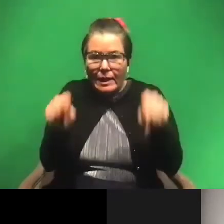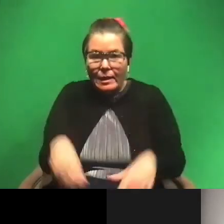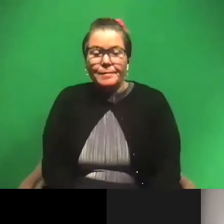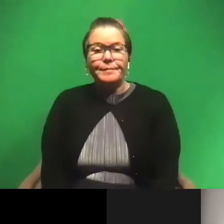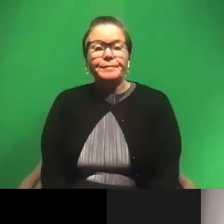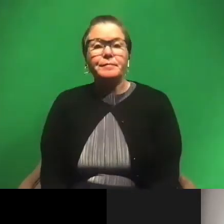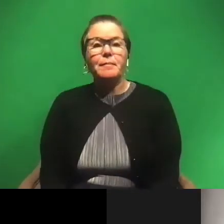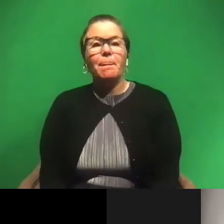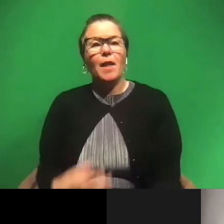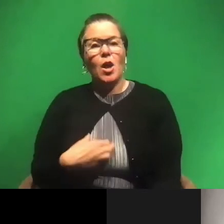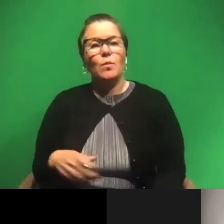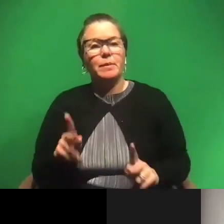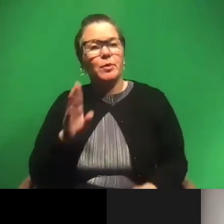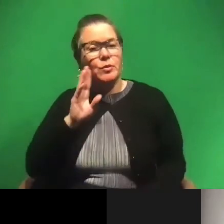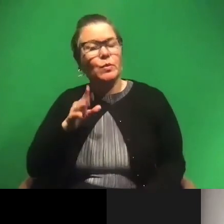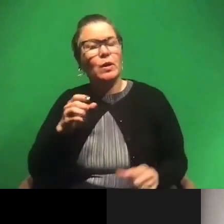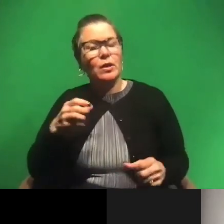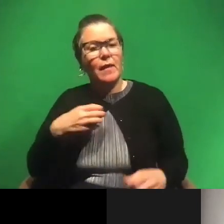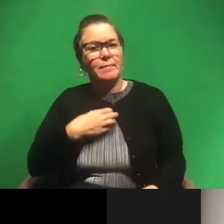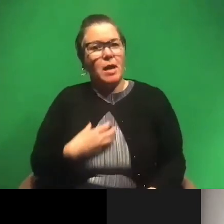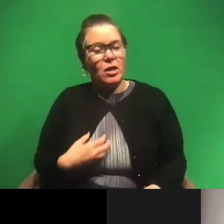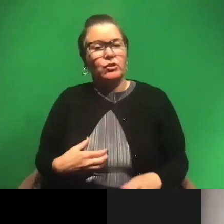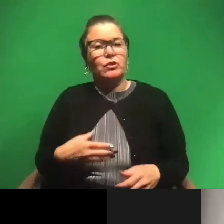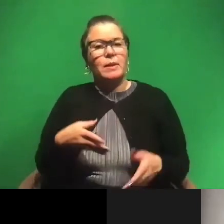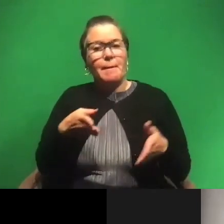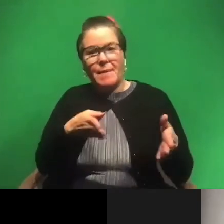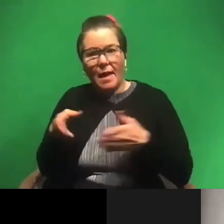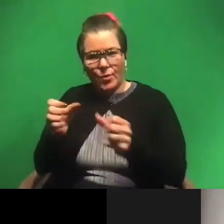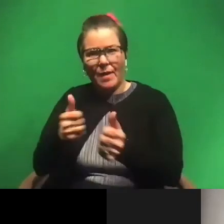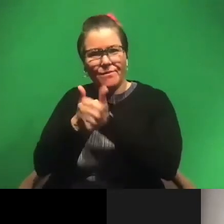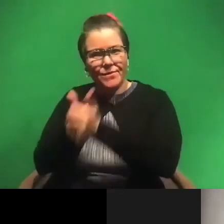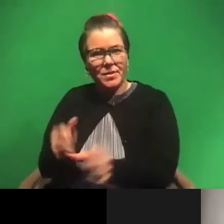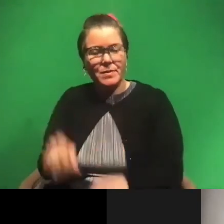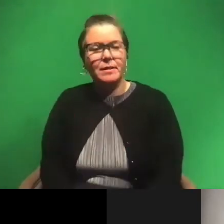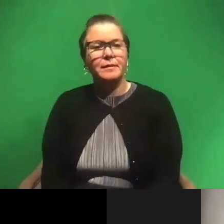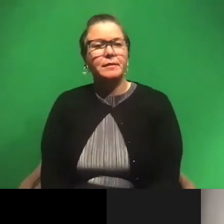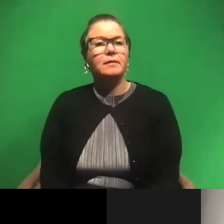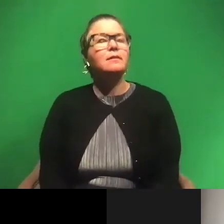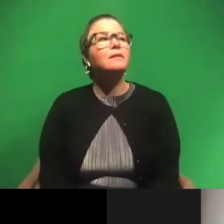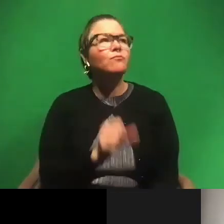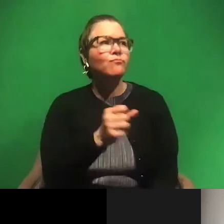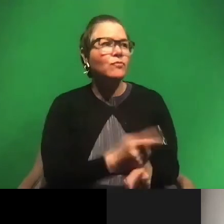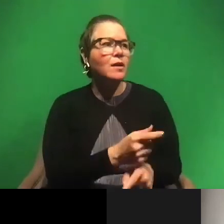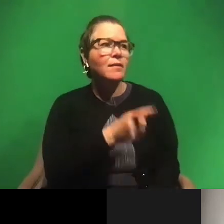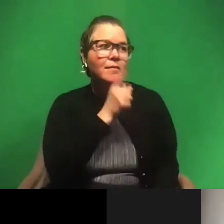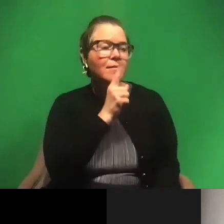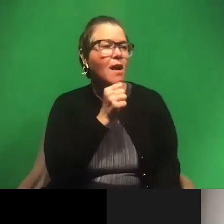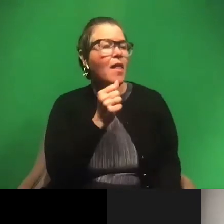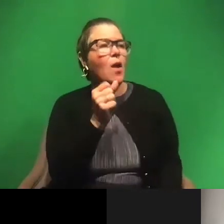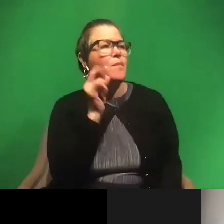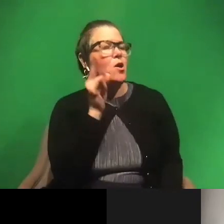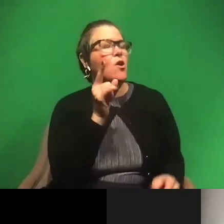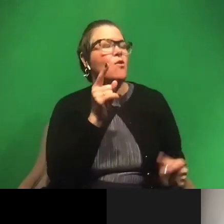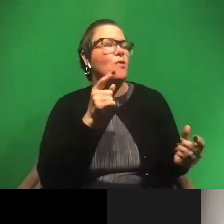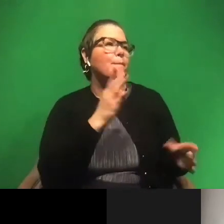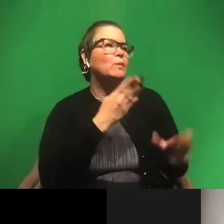kind of wish people knew that was a passion that can be followed. Yes, it is not like saying I want to be a rock star. It is